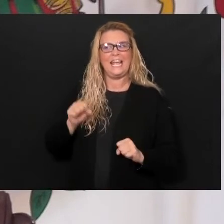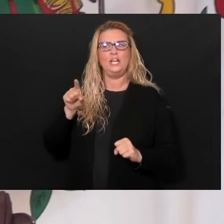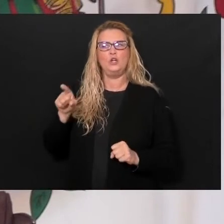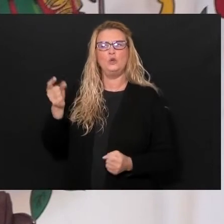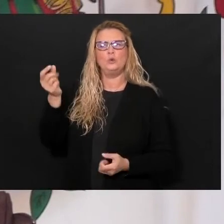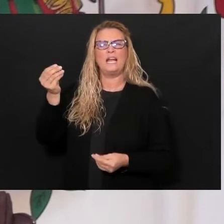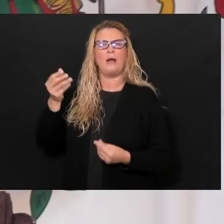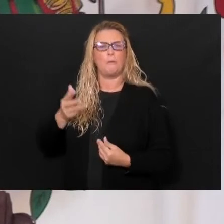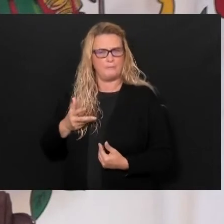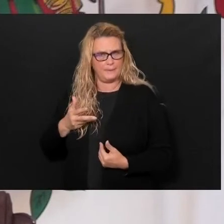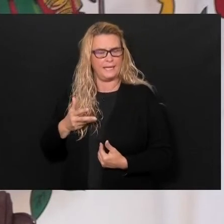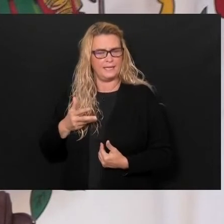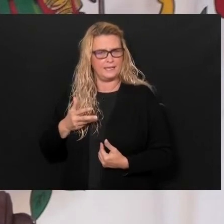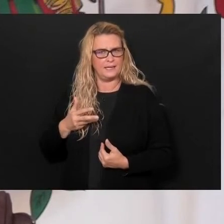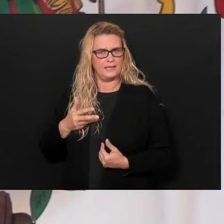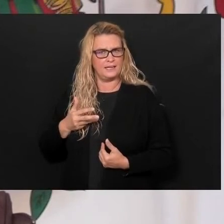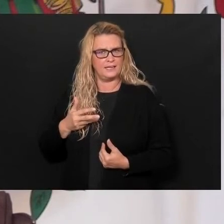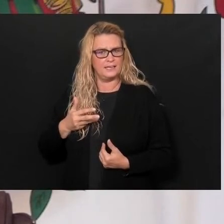me,